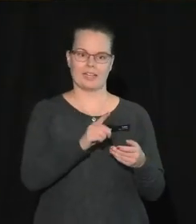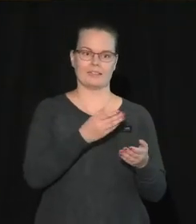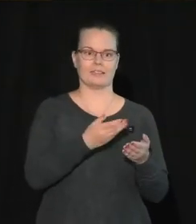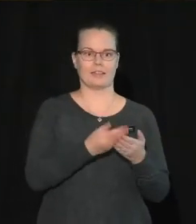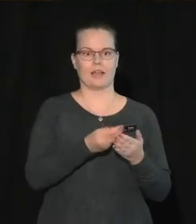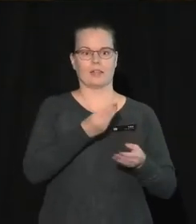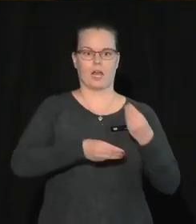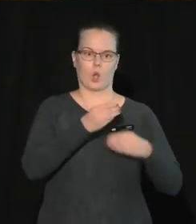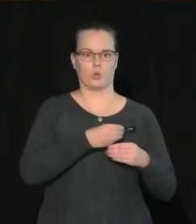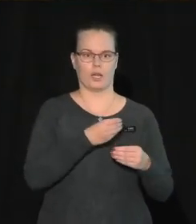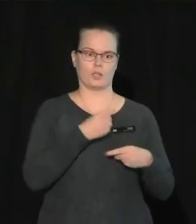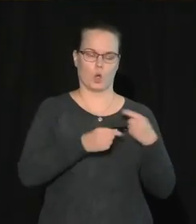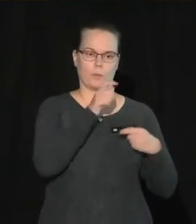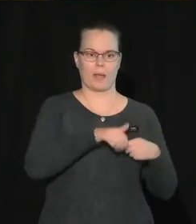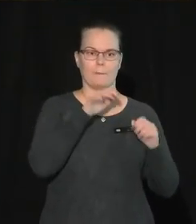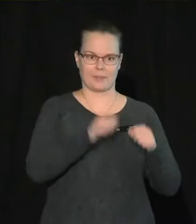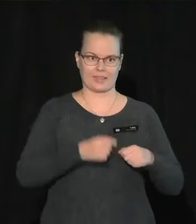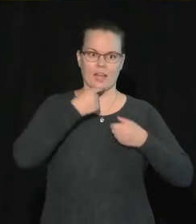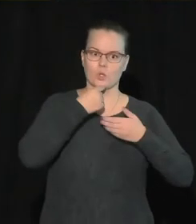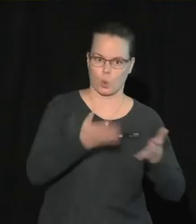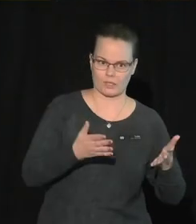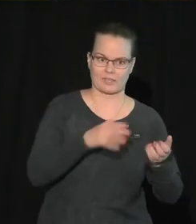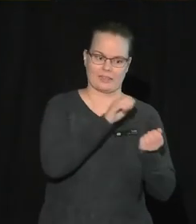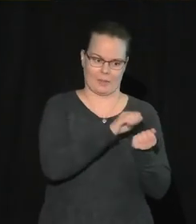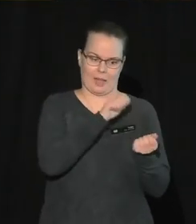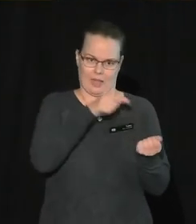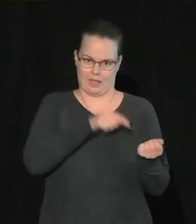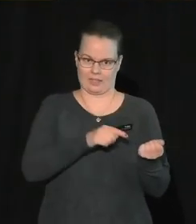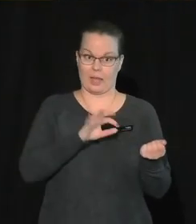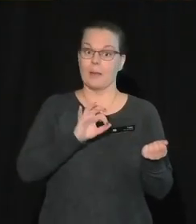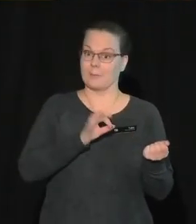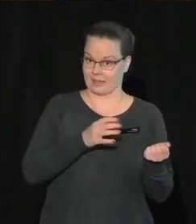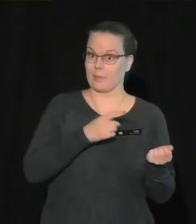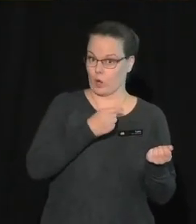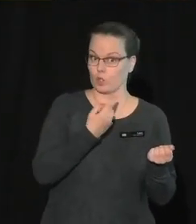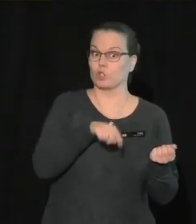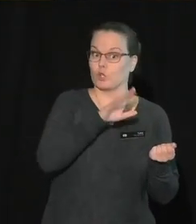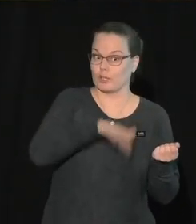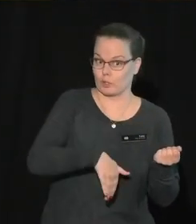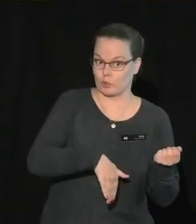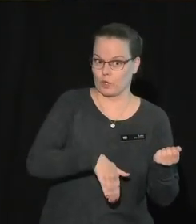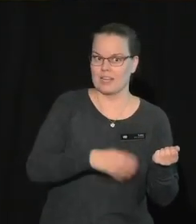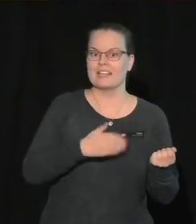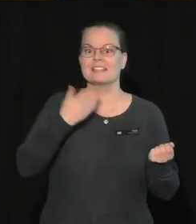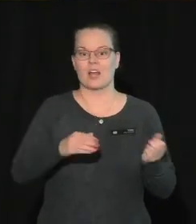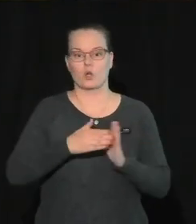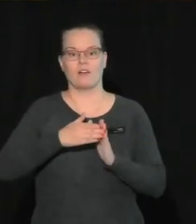to declare compliance. Then a little bit more strong step is to